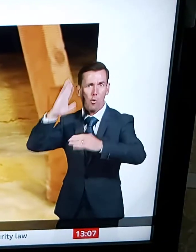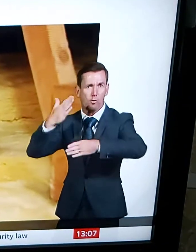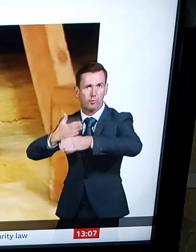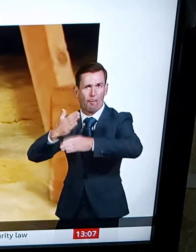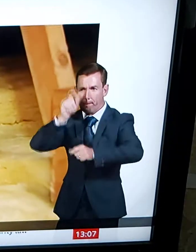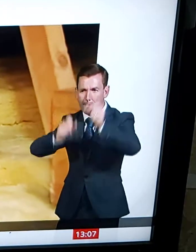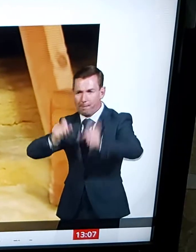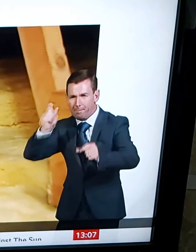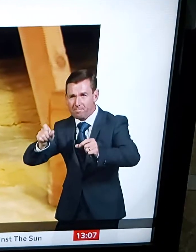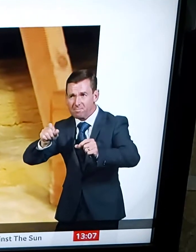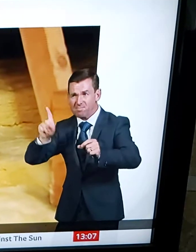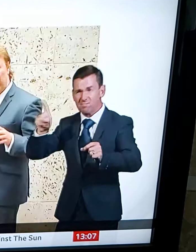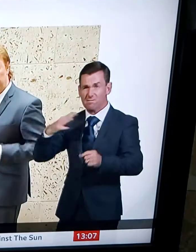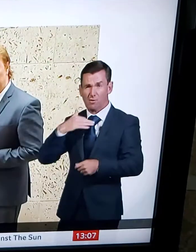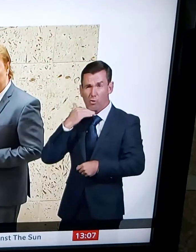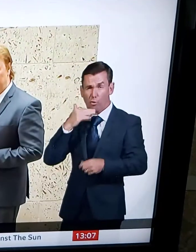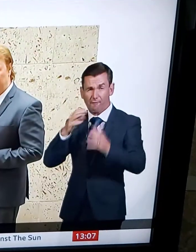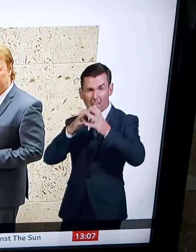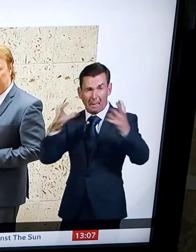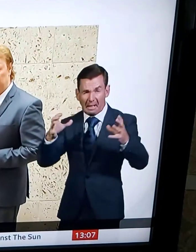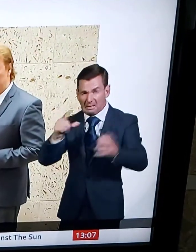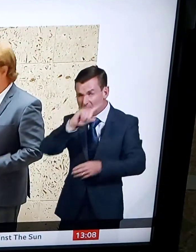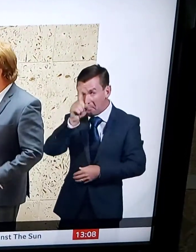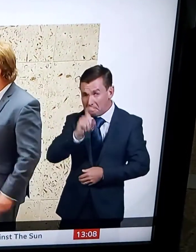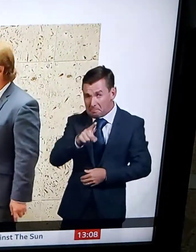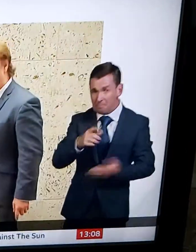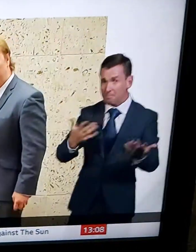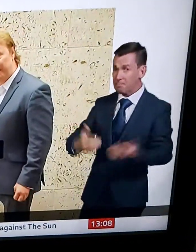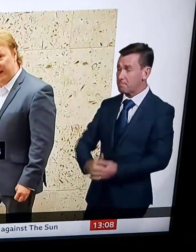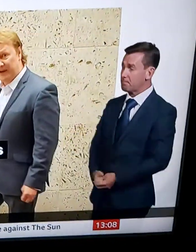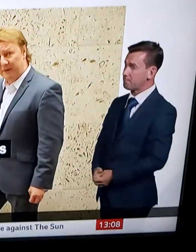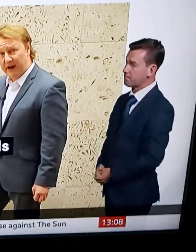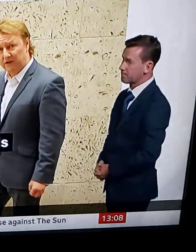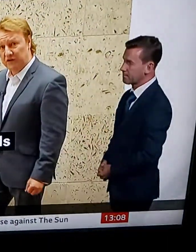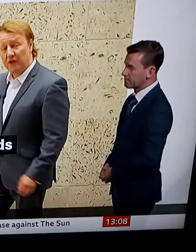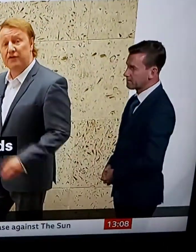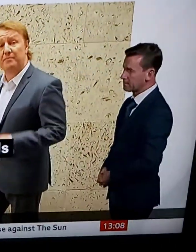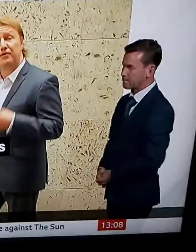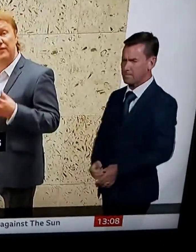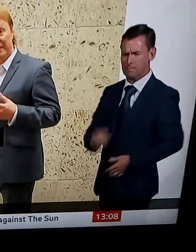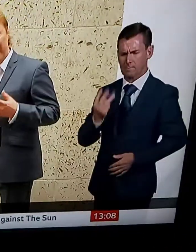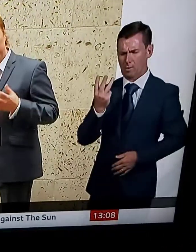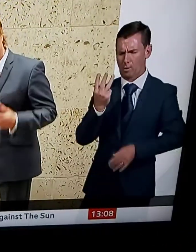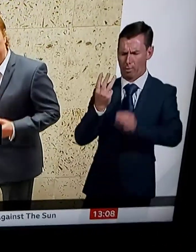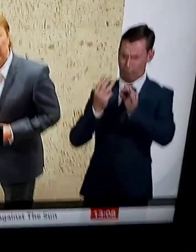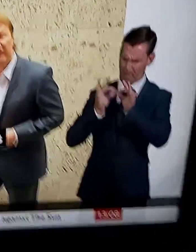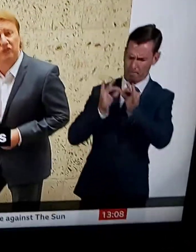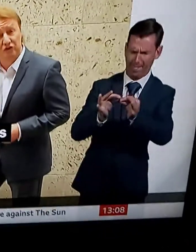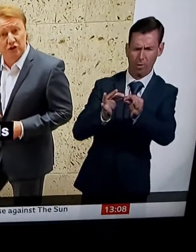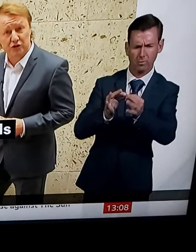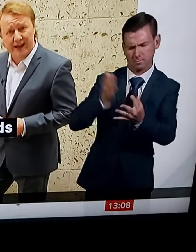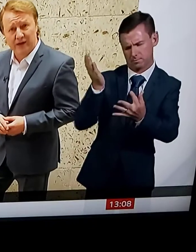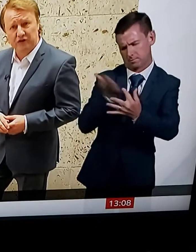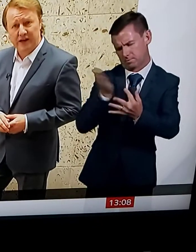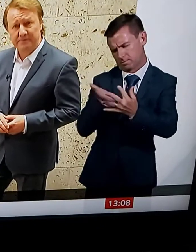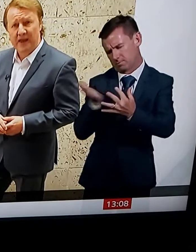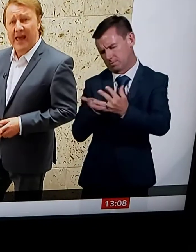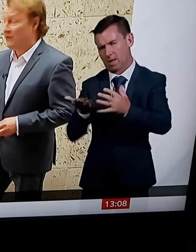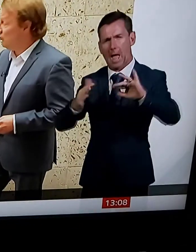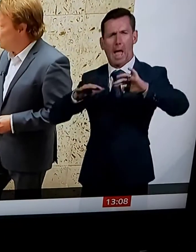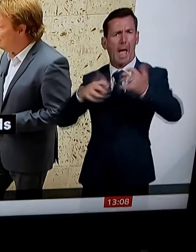Energy efficiency has really been a syndrome and subject for so long, but the government is putting 3 billion pounds behind it